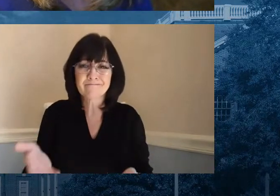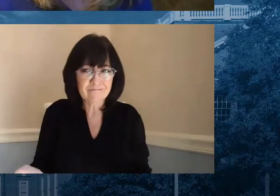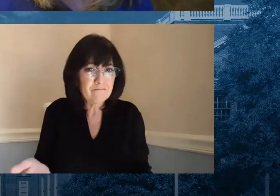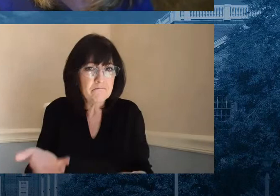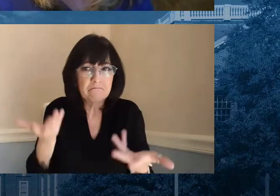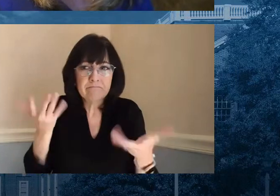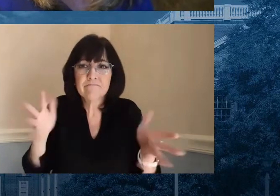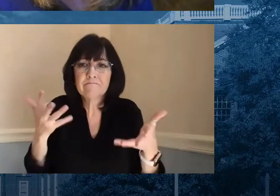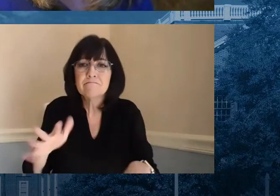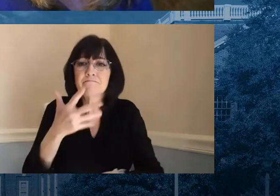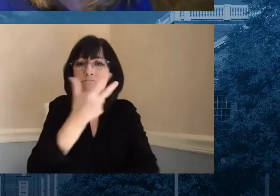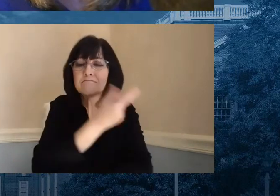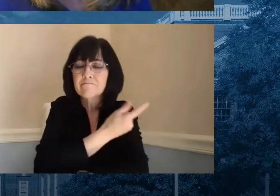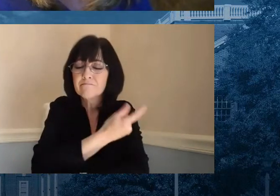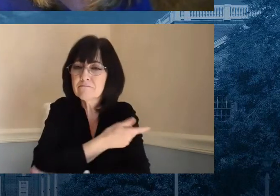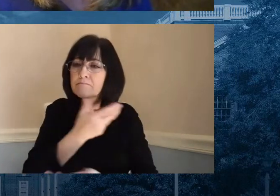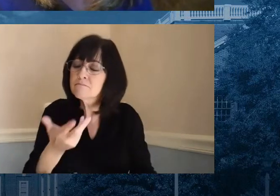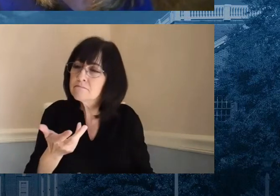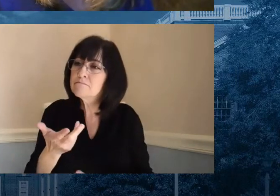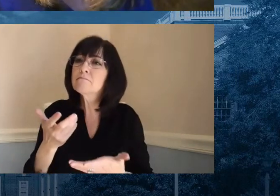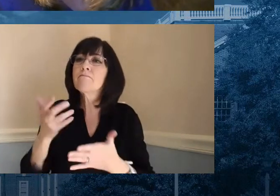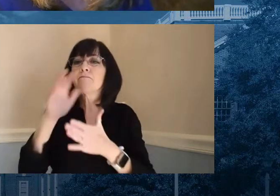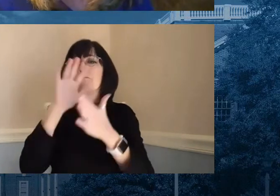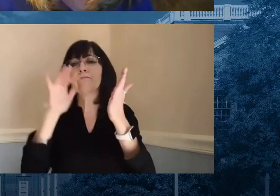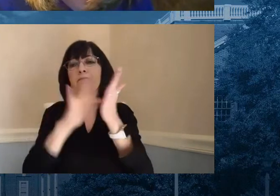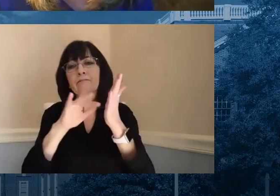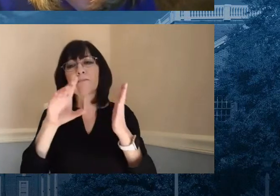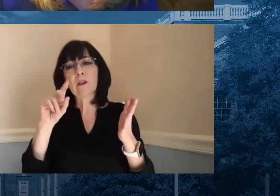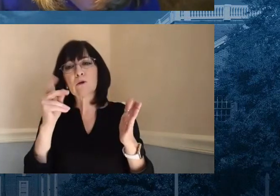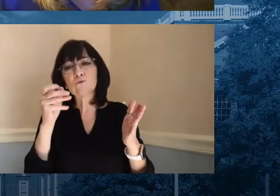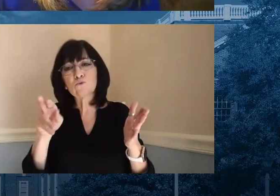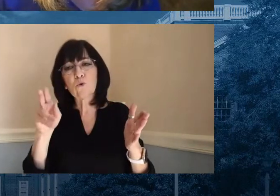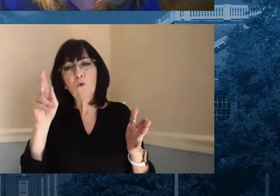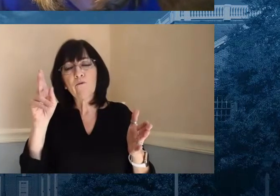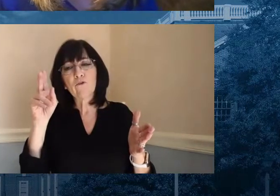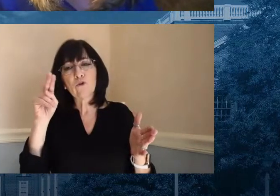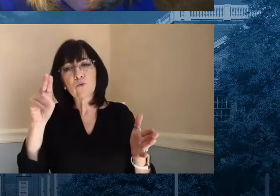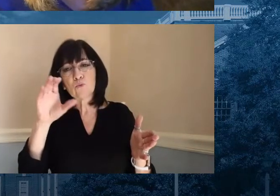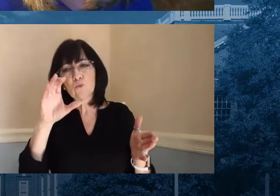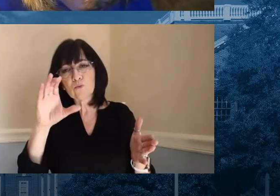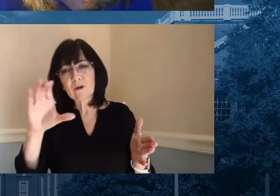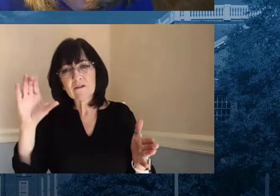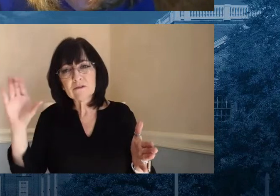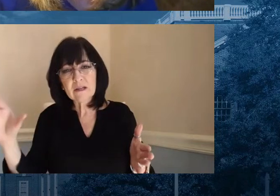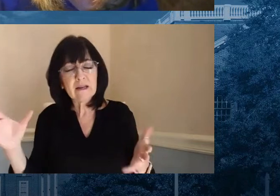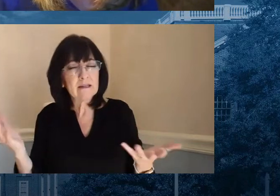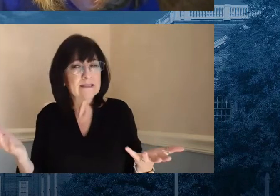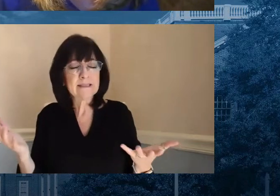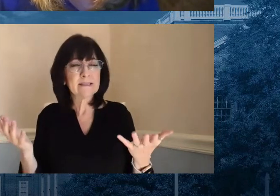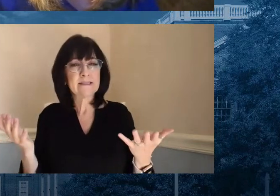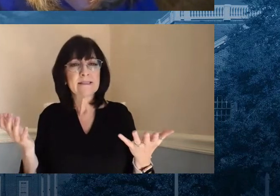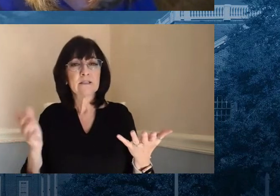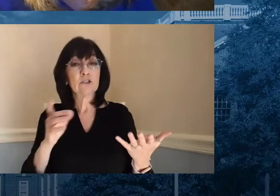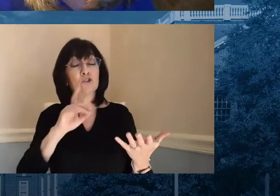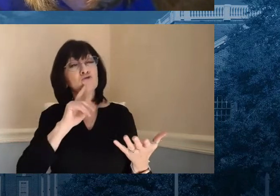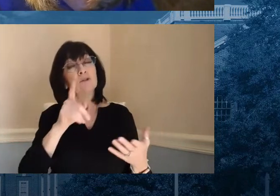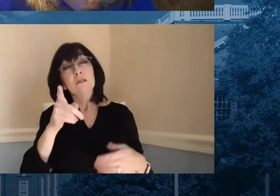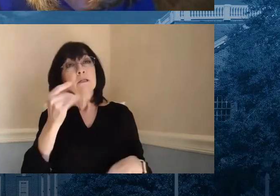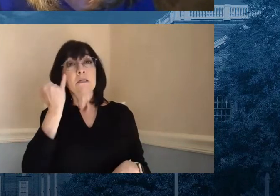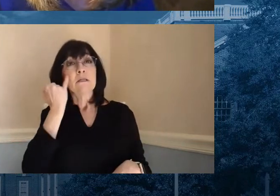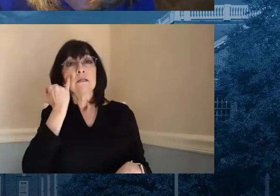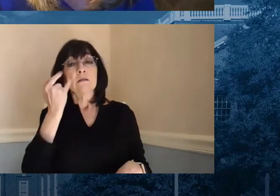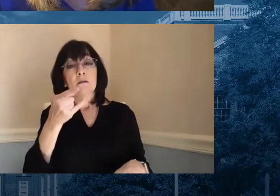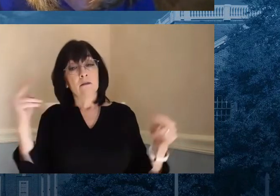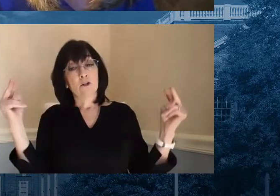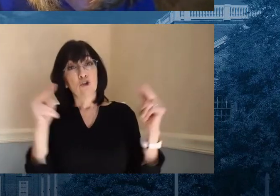bit hard. If you look at the numbers themselves, you know, even if you look at 400 being the number, you spread